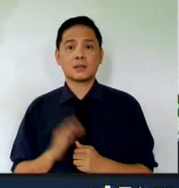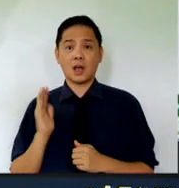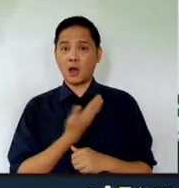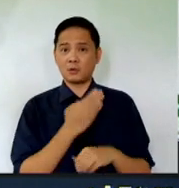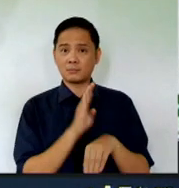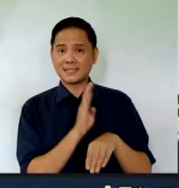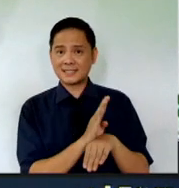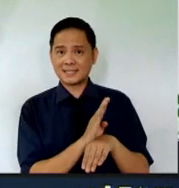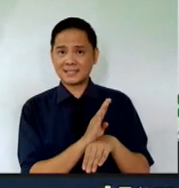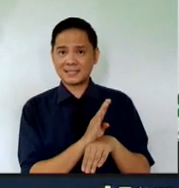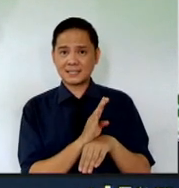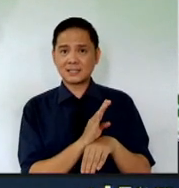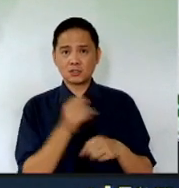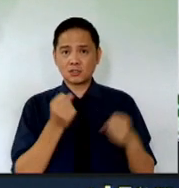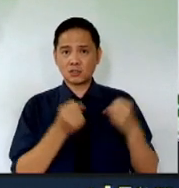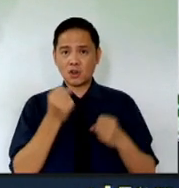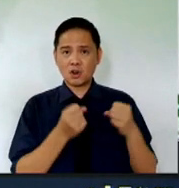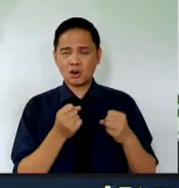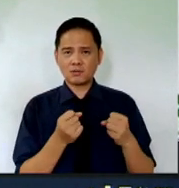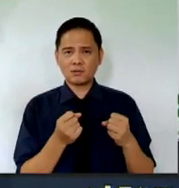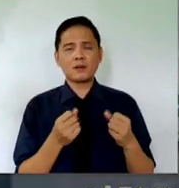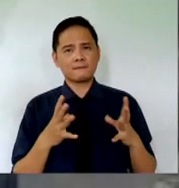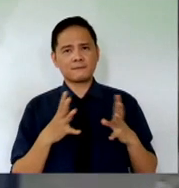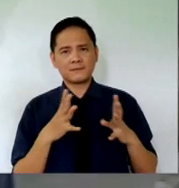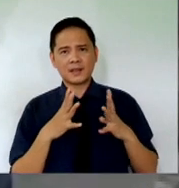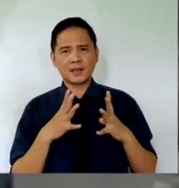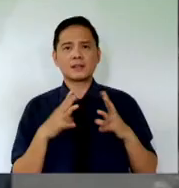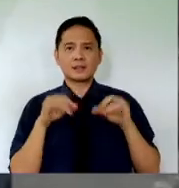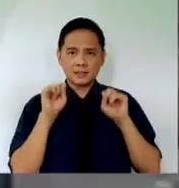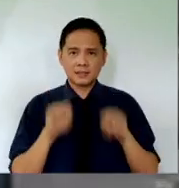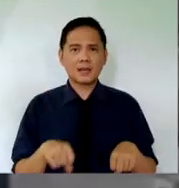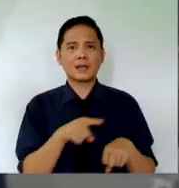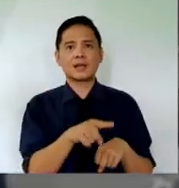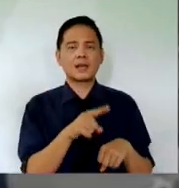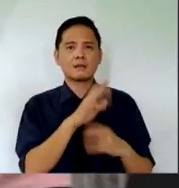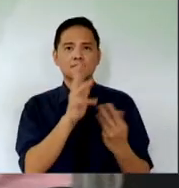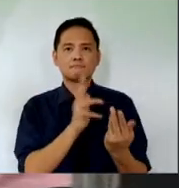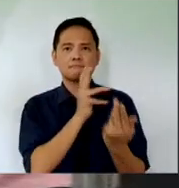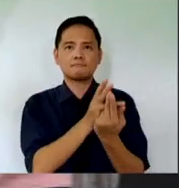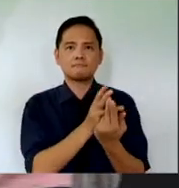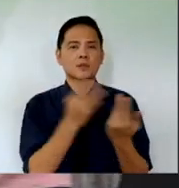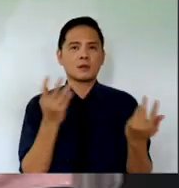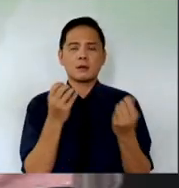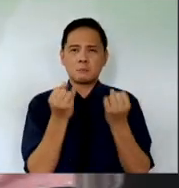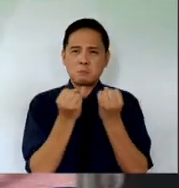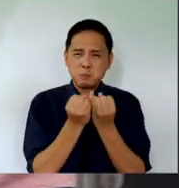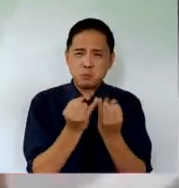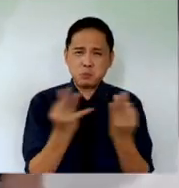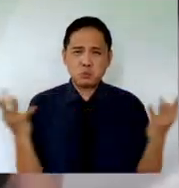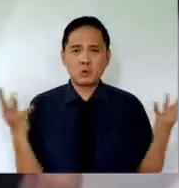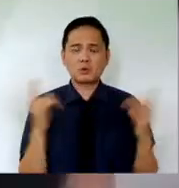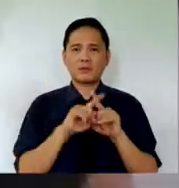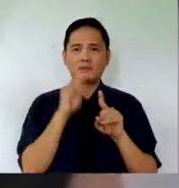to address the number of commuters of more than 100 million Filipinos who